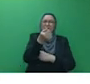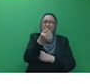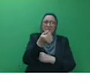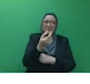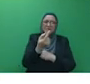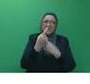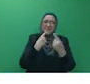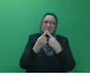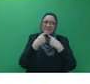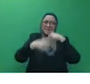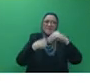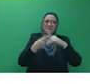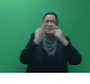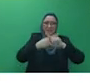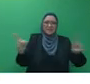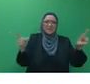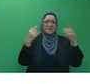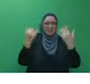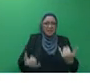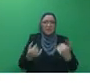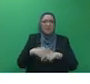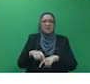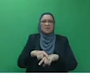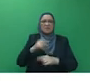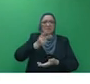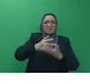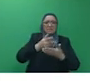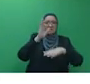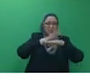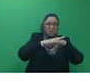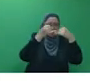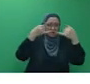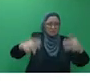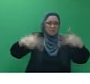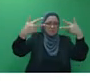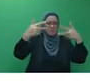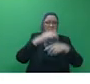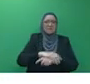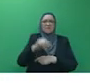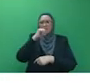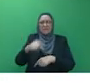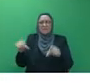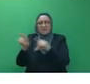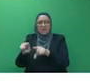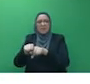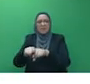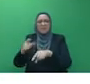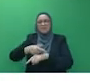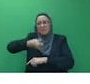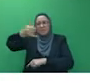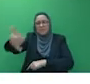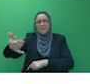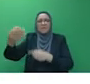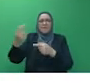virtual versus you know people having a party i've heard before and i read uh i can't remember where i heard it from where you know the